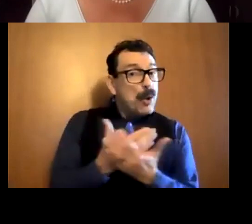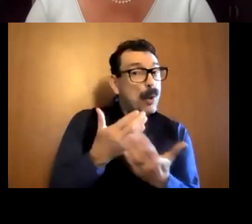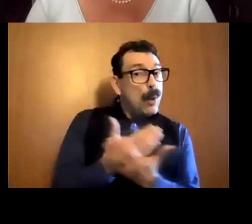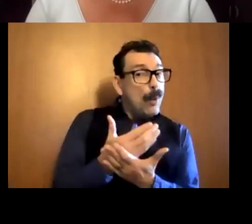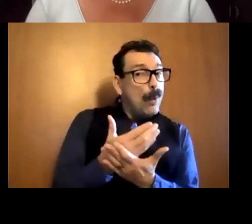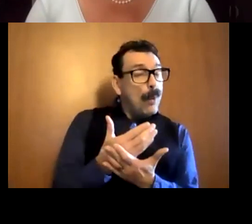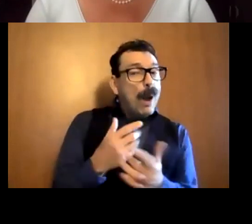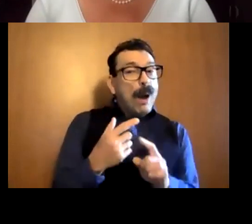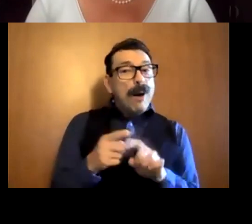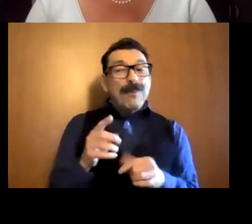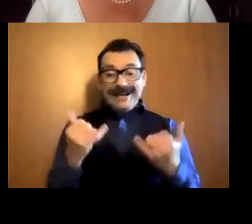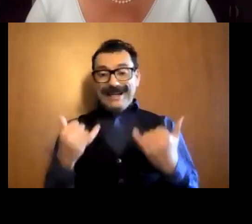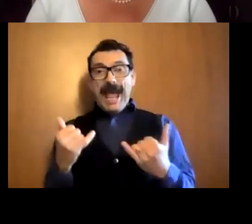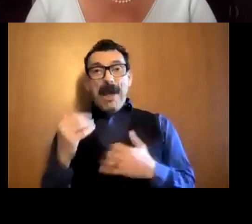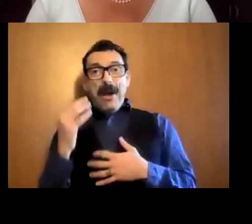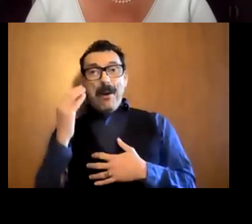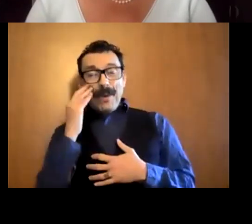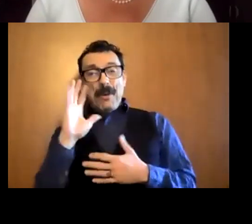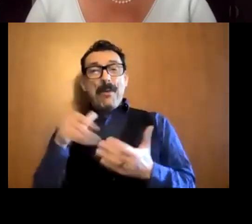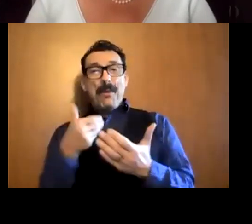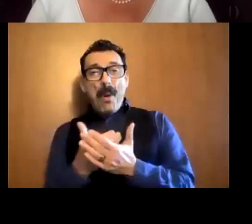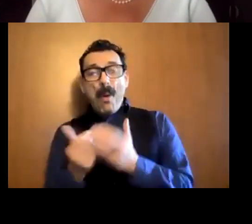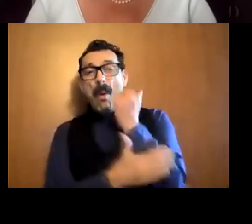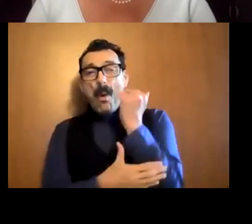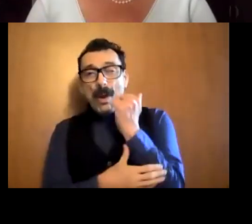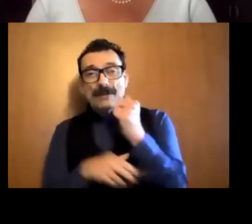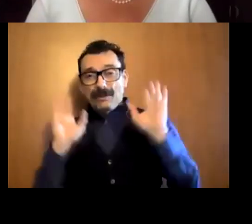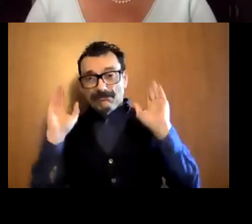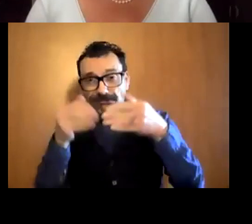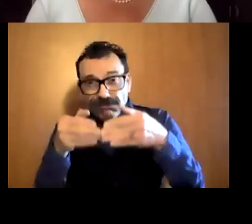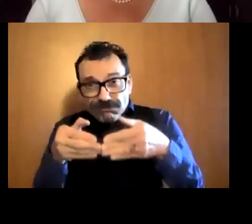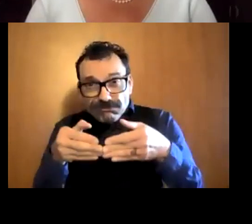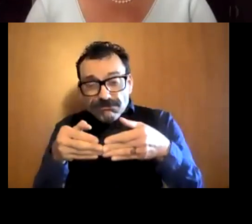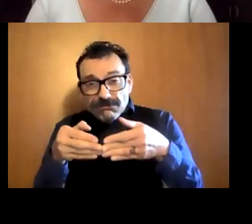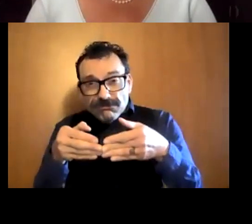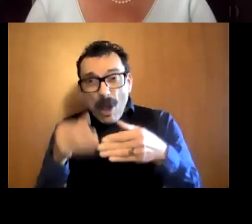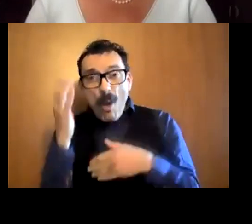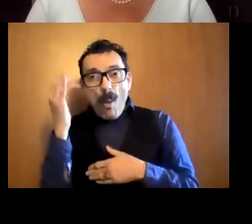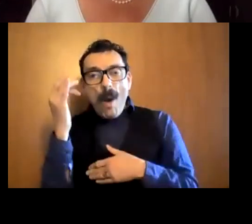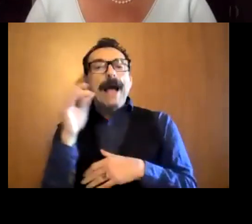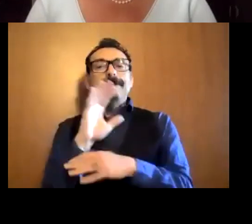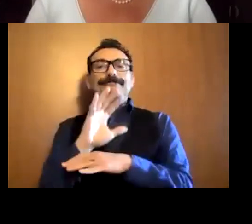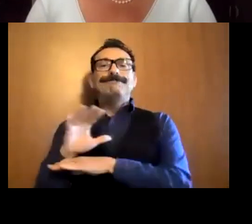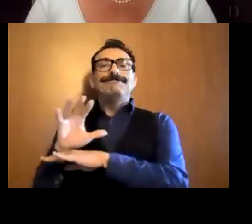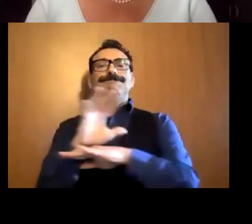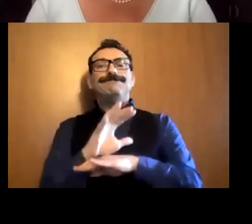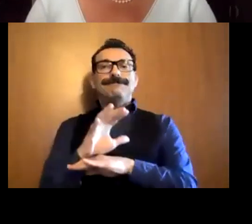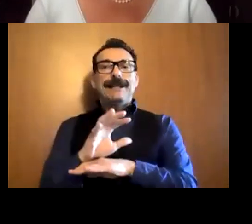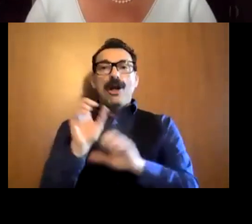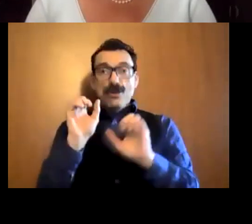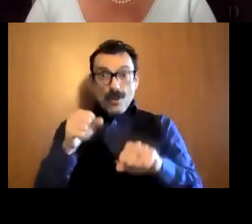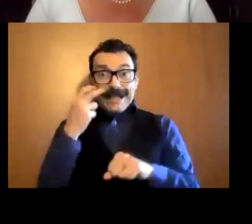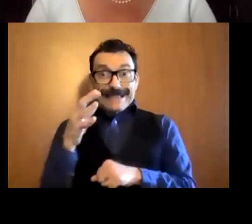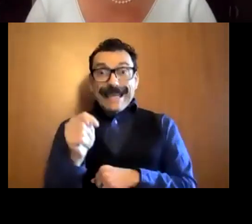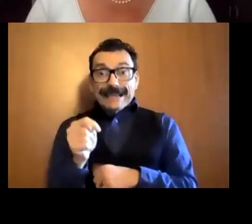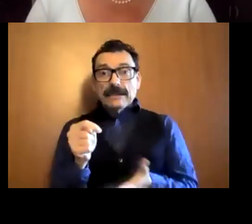of you know, the nation and the nation's attention, which is really important and some progress. Just